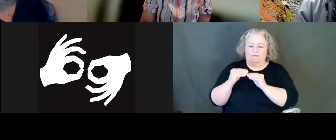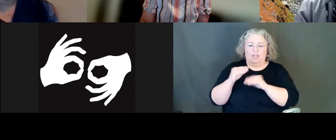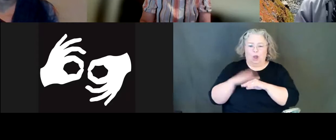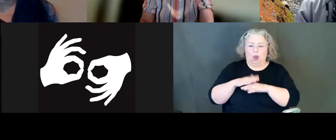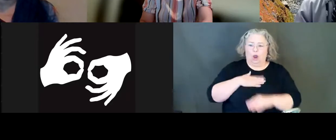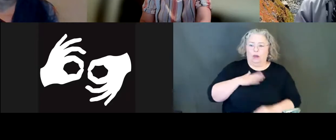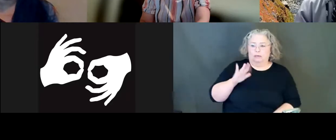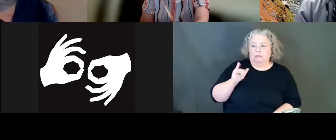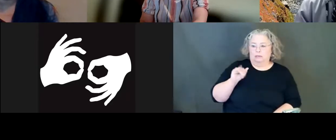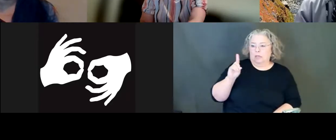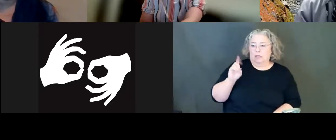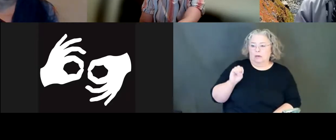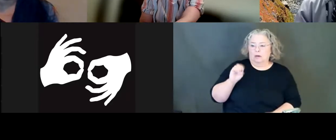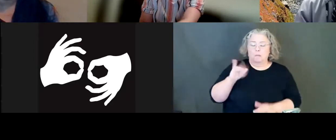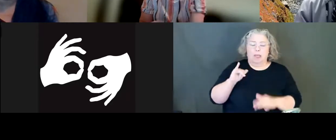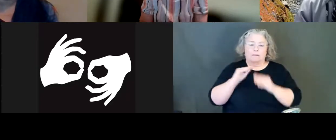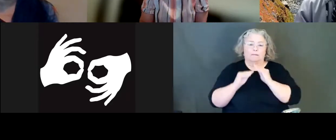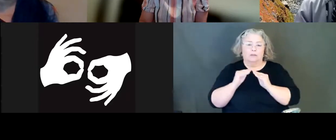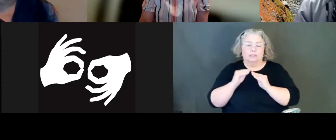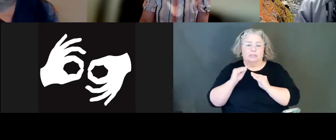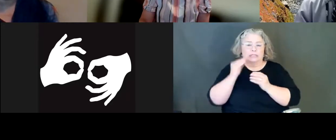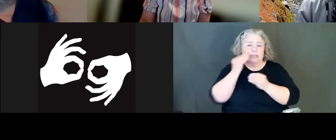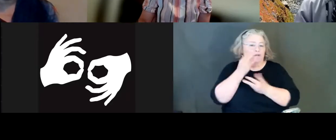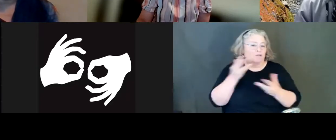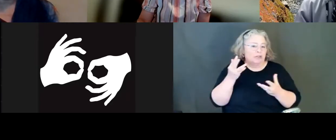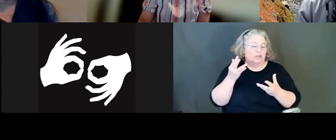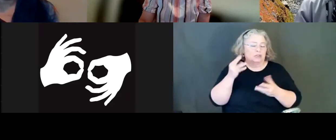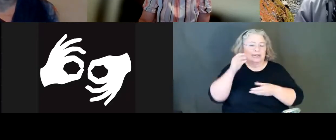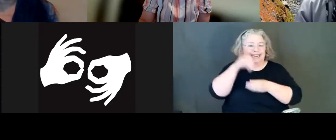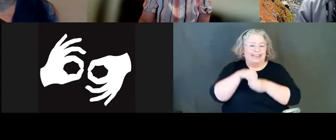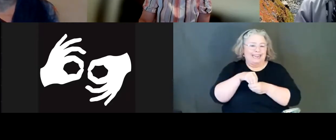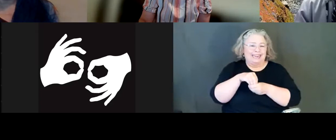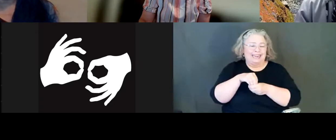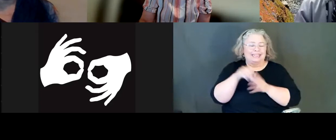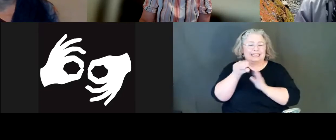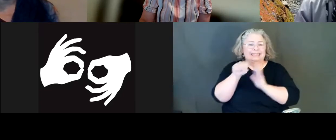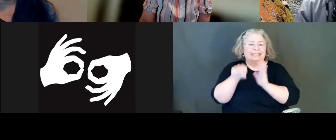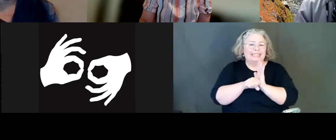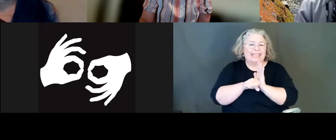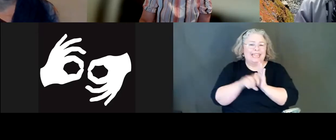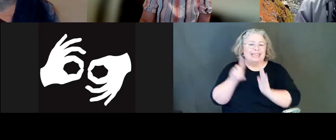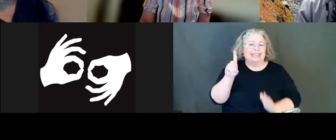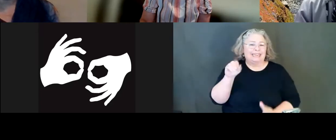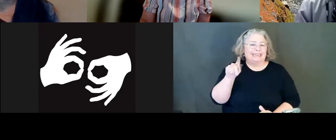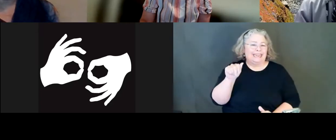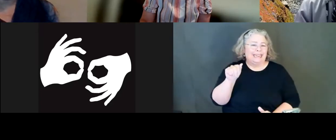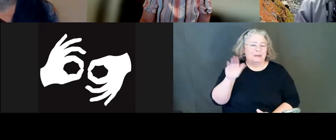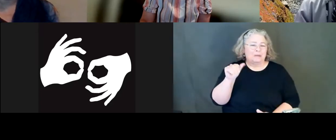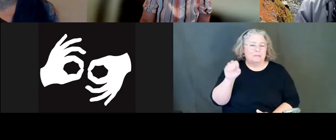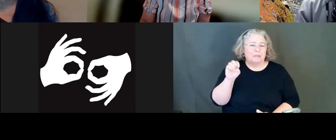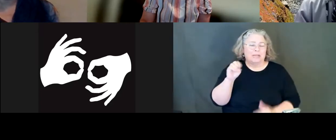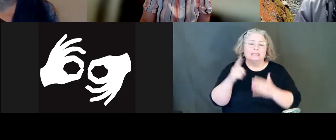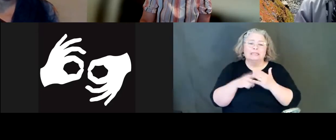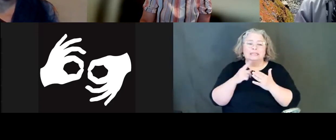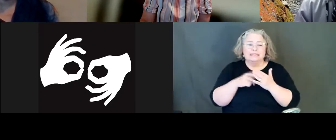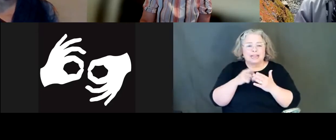by simply correcting the information that is in the state database. But oftentimes we actually have to